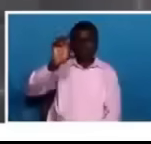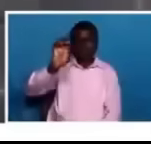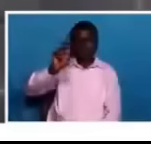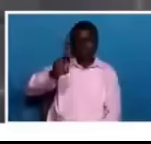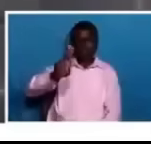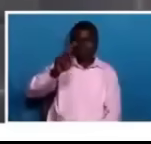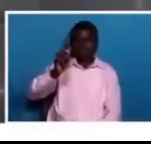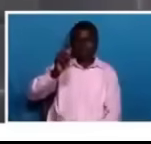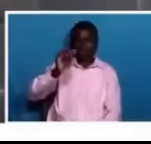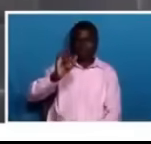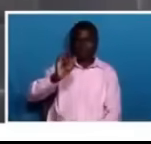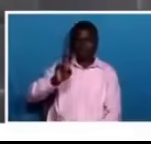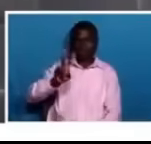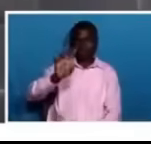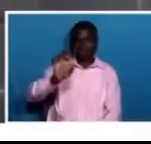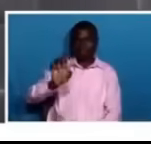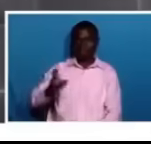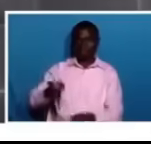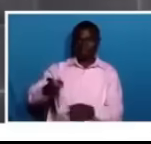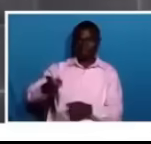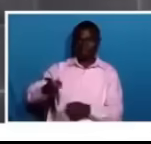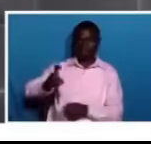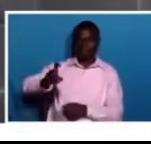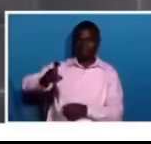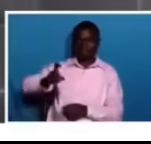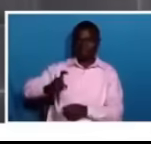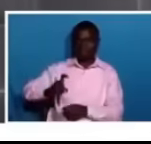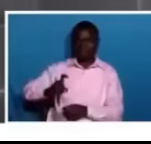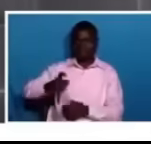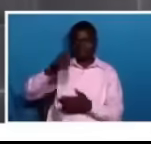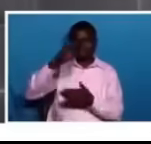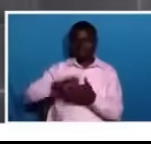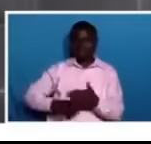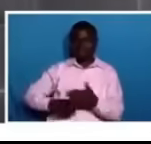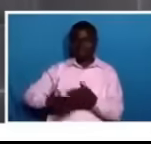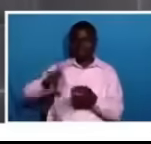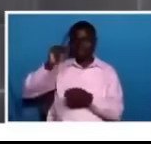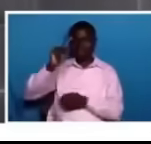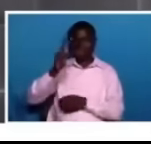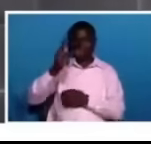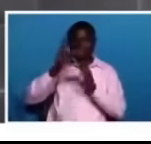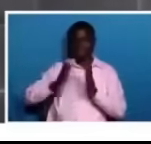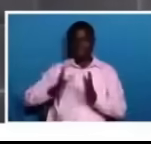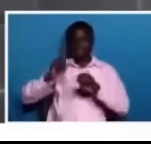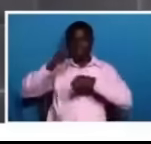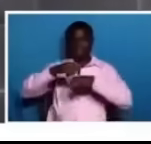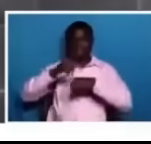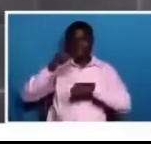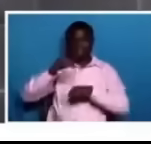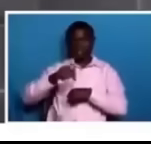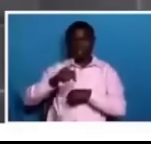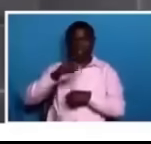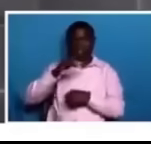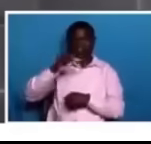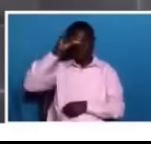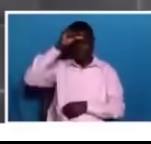Kenyans. When this government was campaigning, they said they are going to